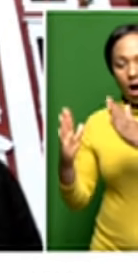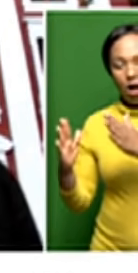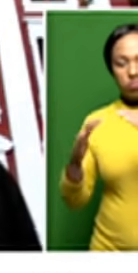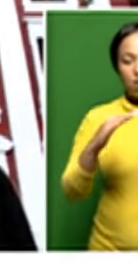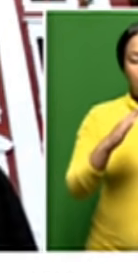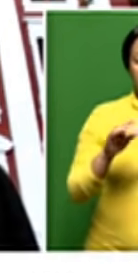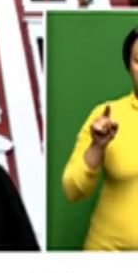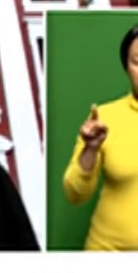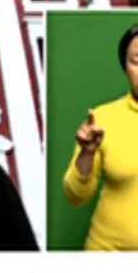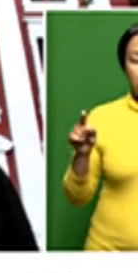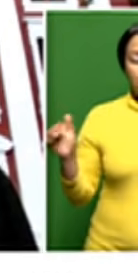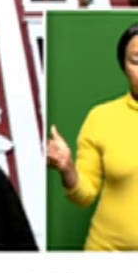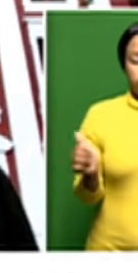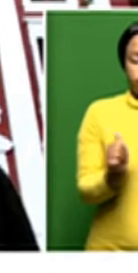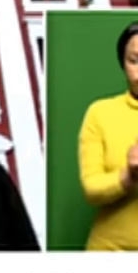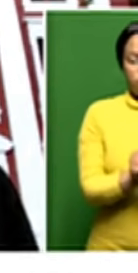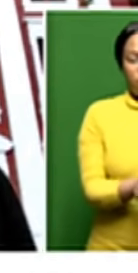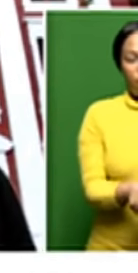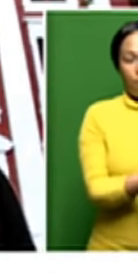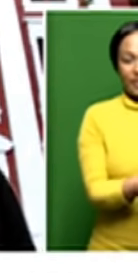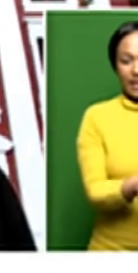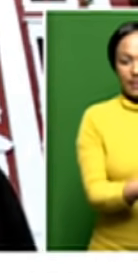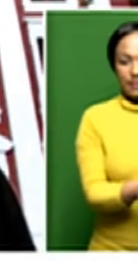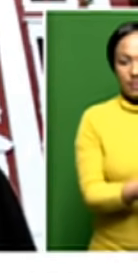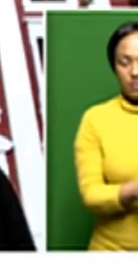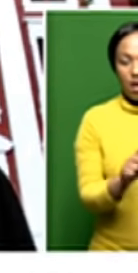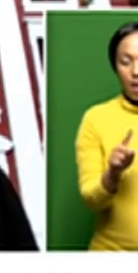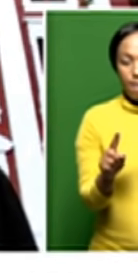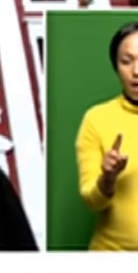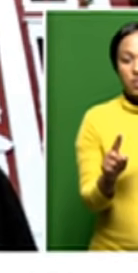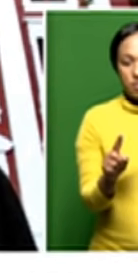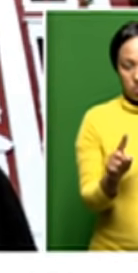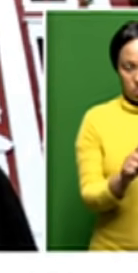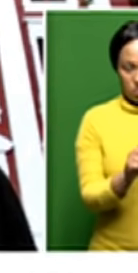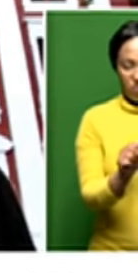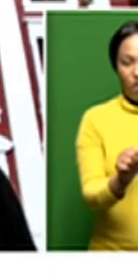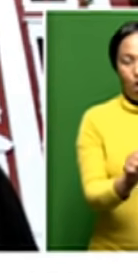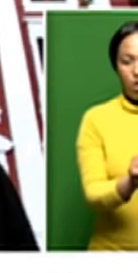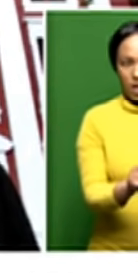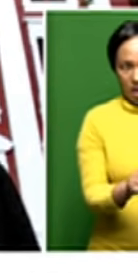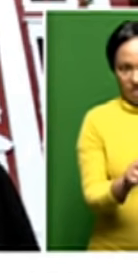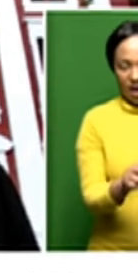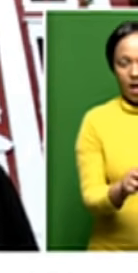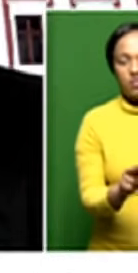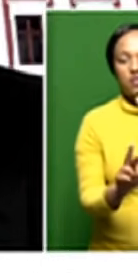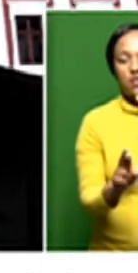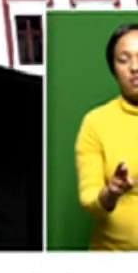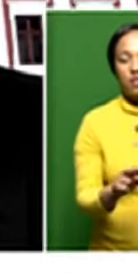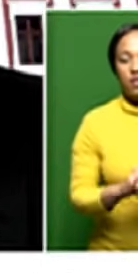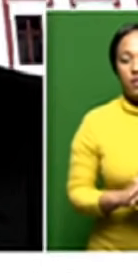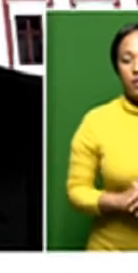allow for joint oversight processes to take place, but then to follow it to its natural conclusion. All right, Chair,